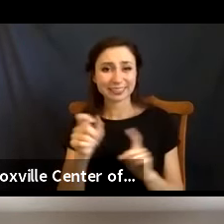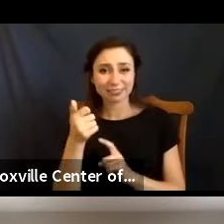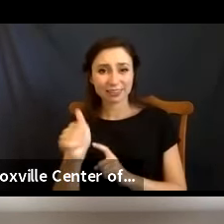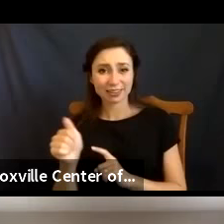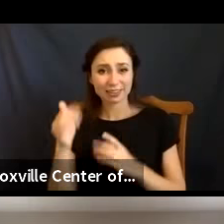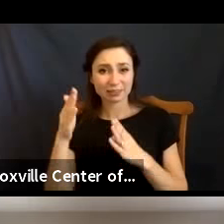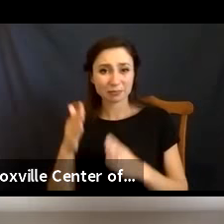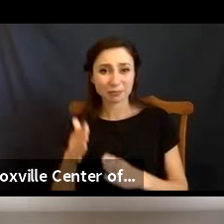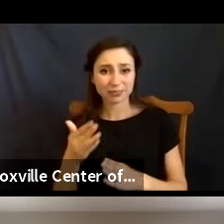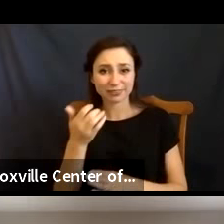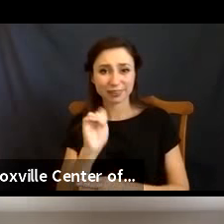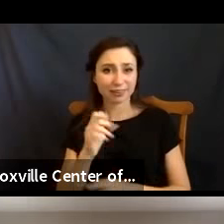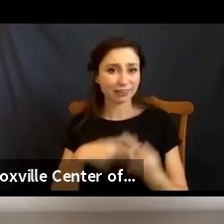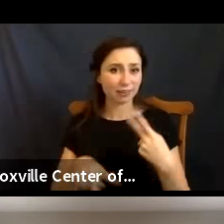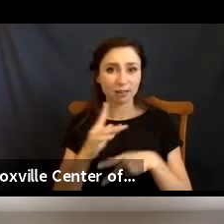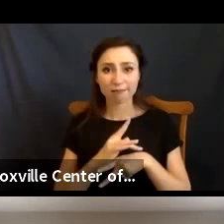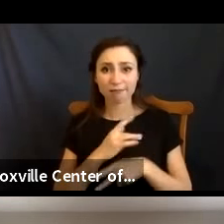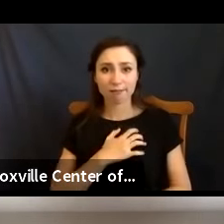heartburn?